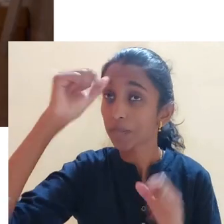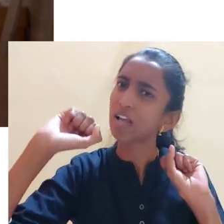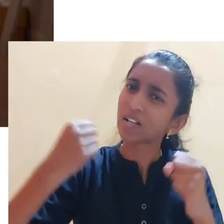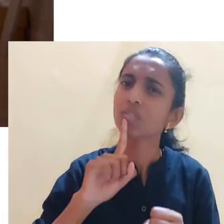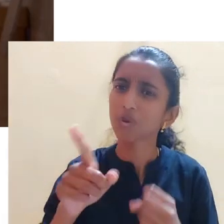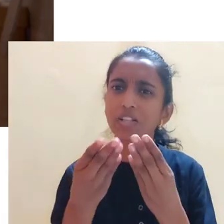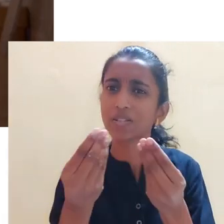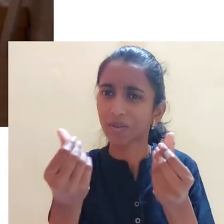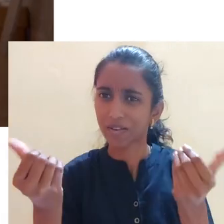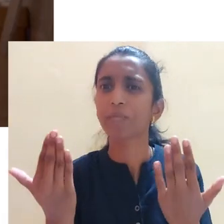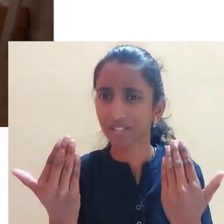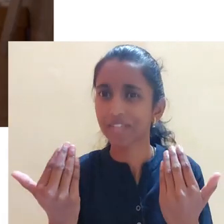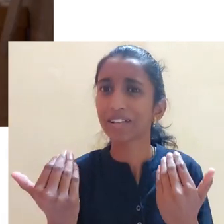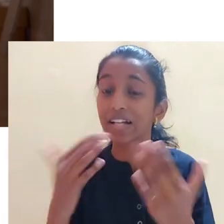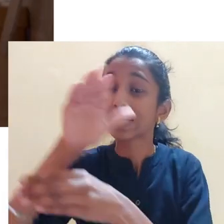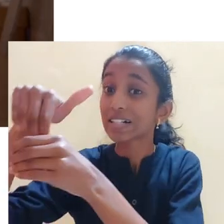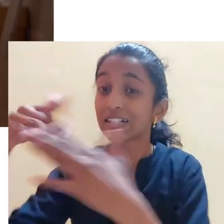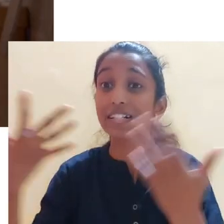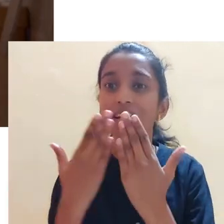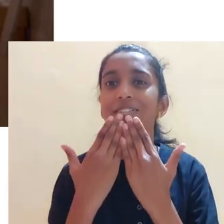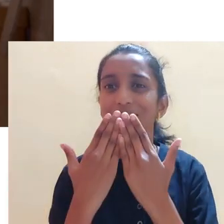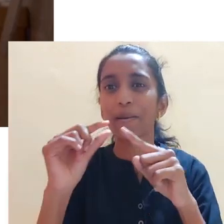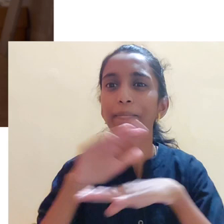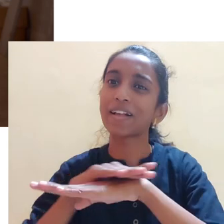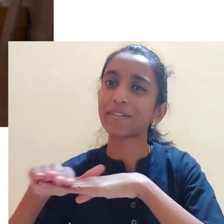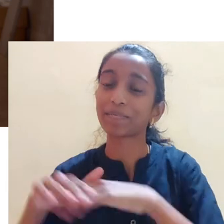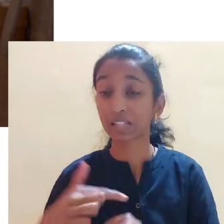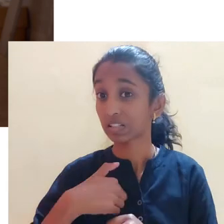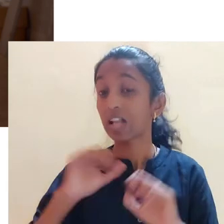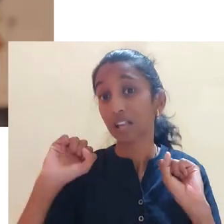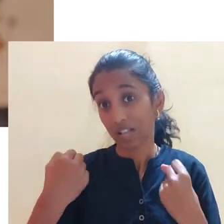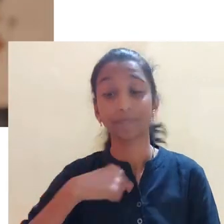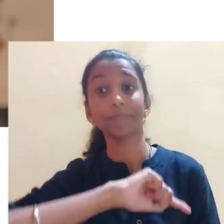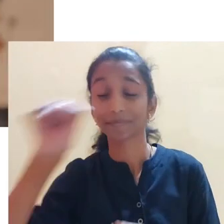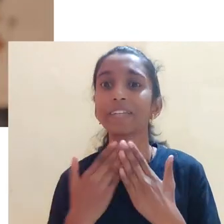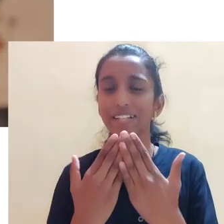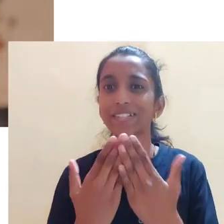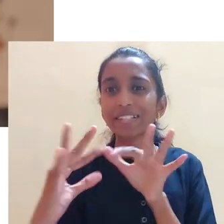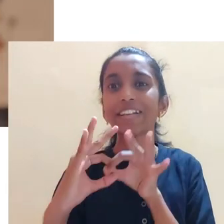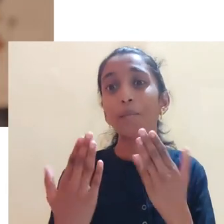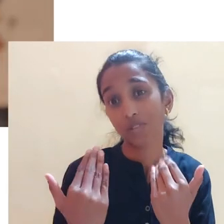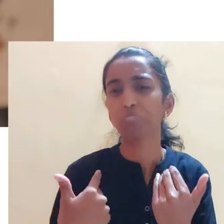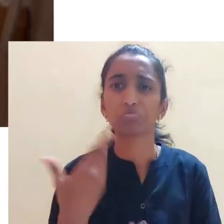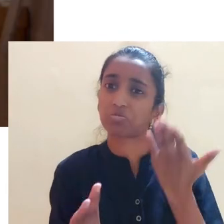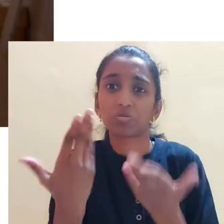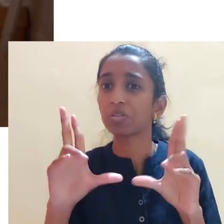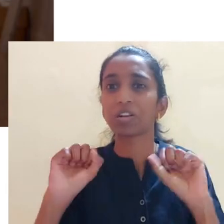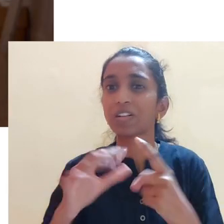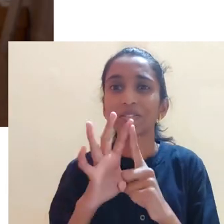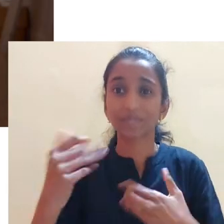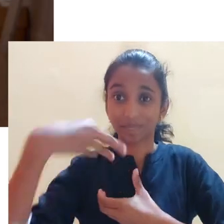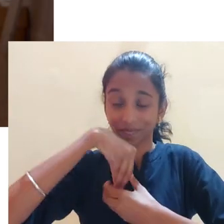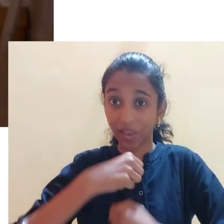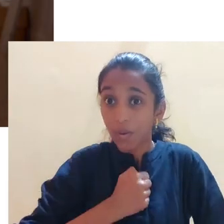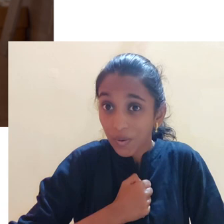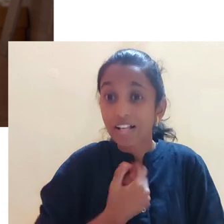These problems can be really kind of sorted out in an institution platform. I can play a role with an institution. I may not be able to